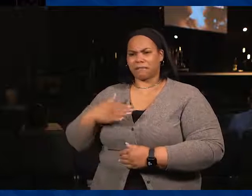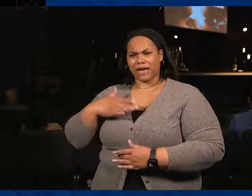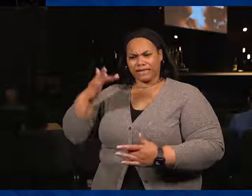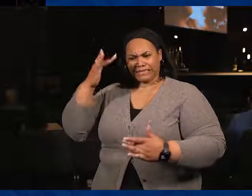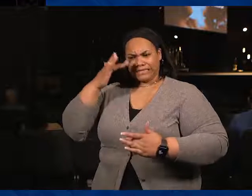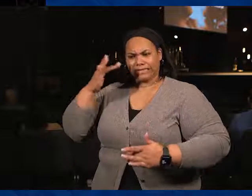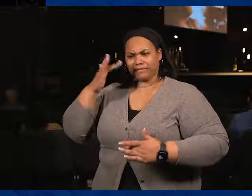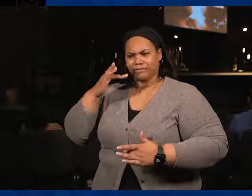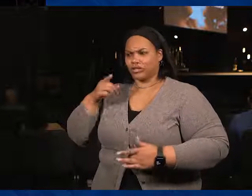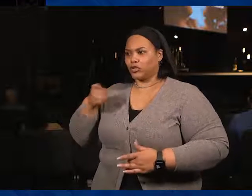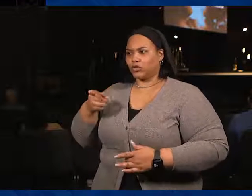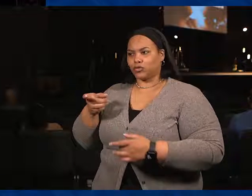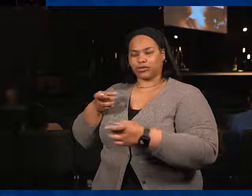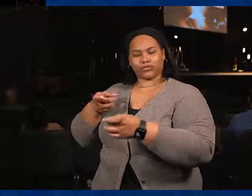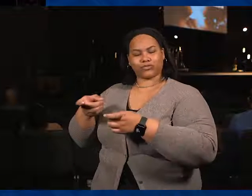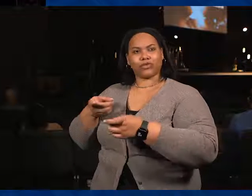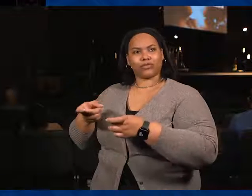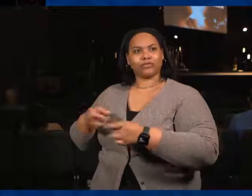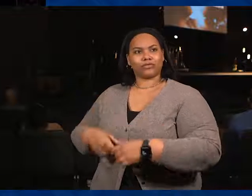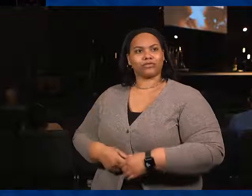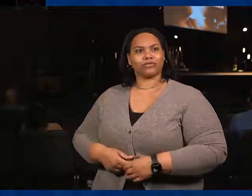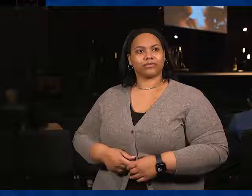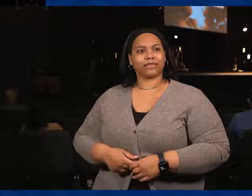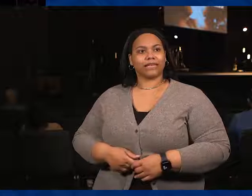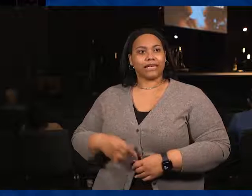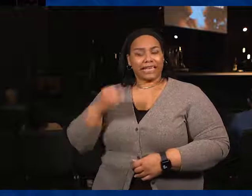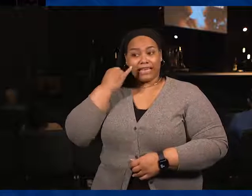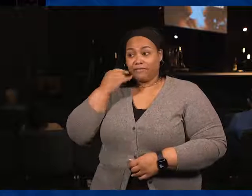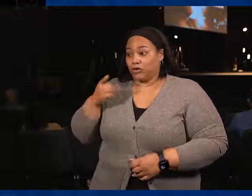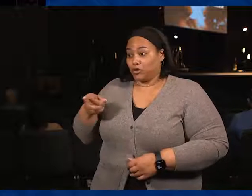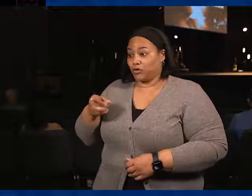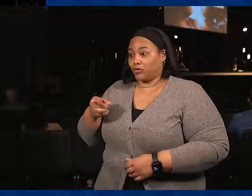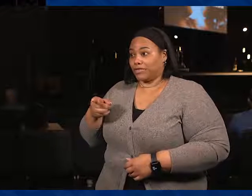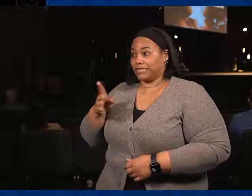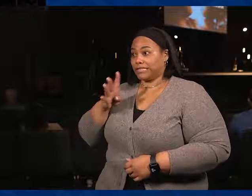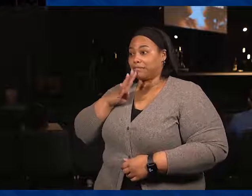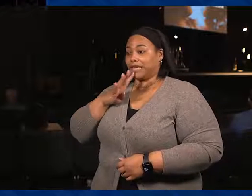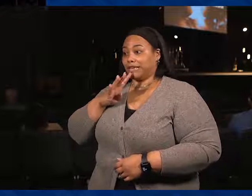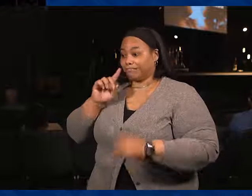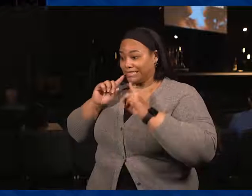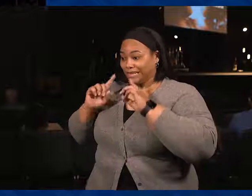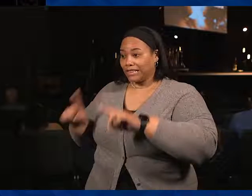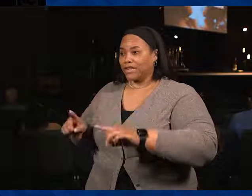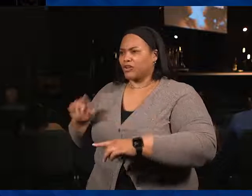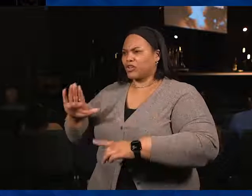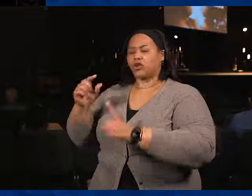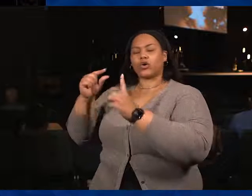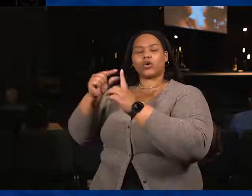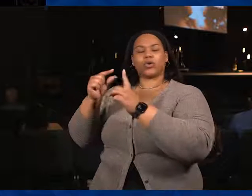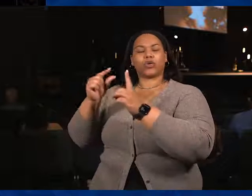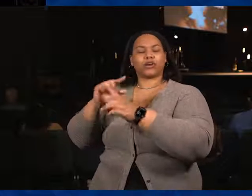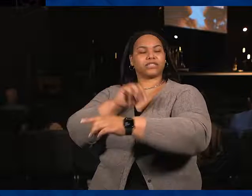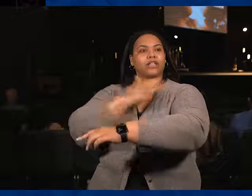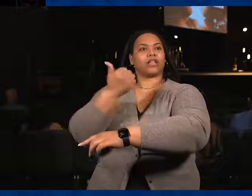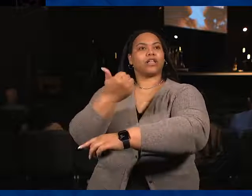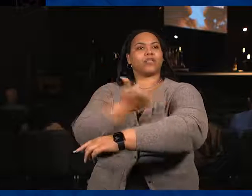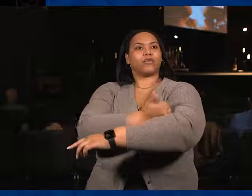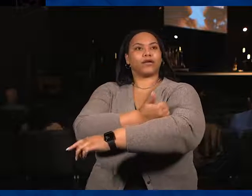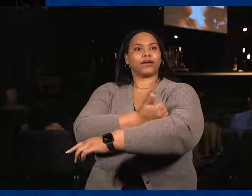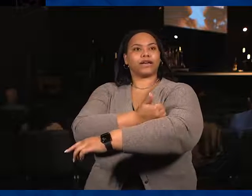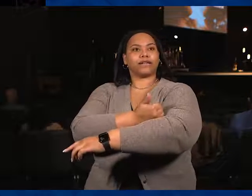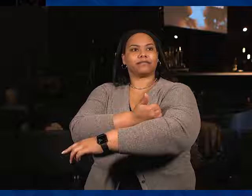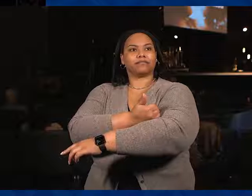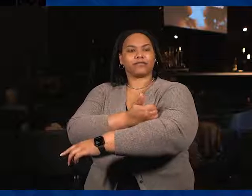under your authority. So if you speak a word, your word has authority over the sickness in